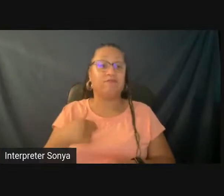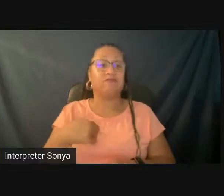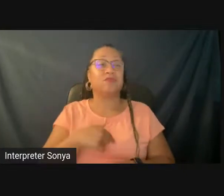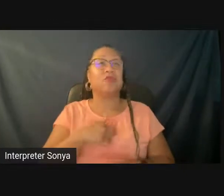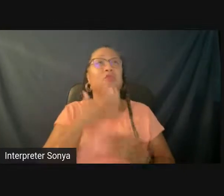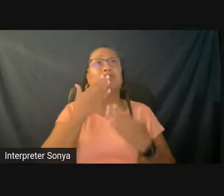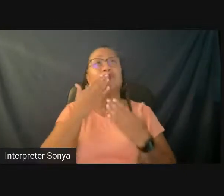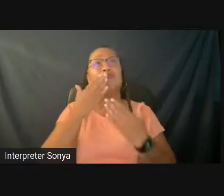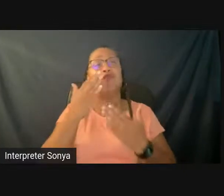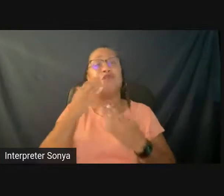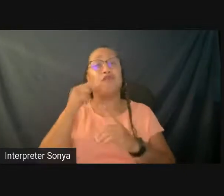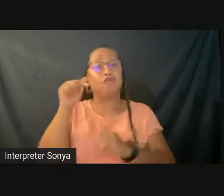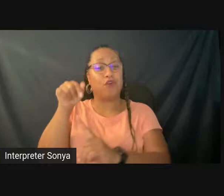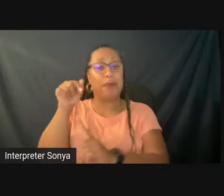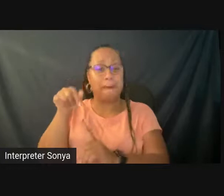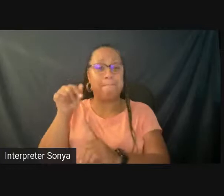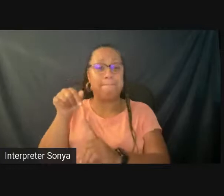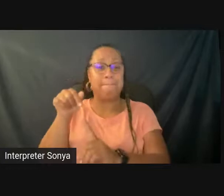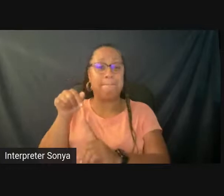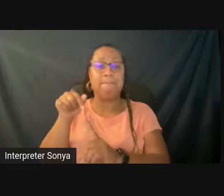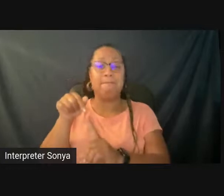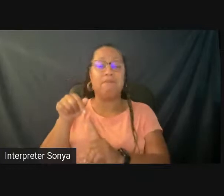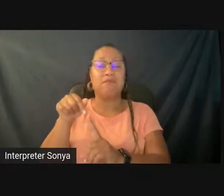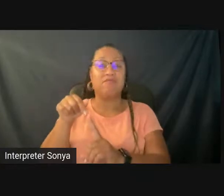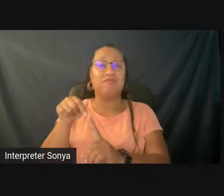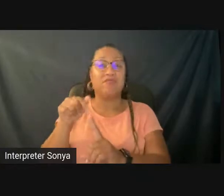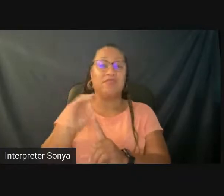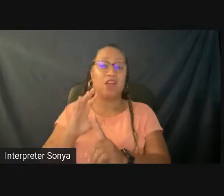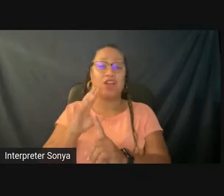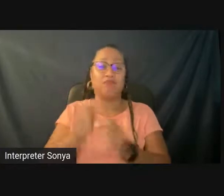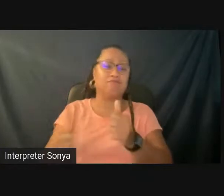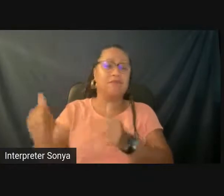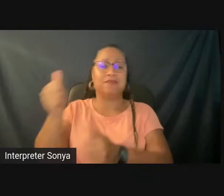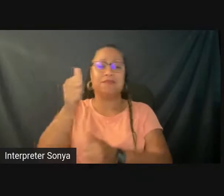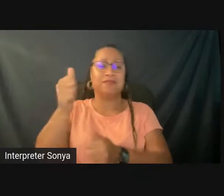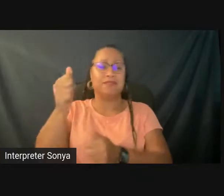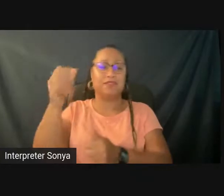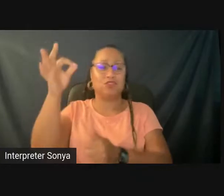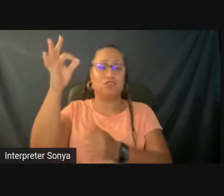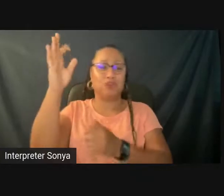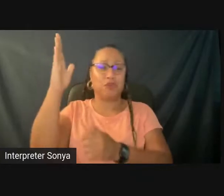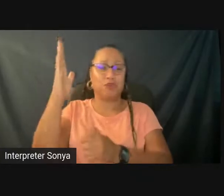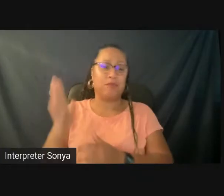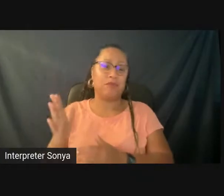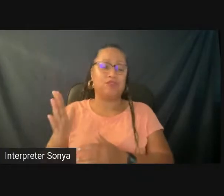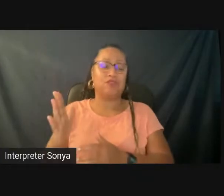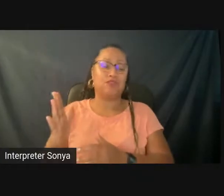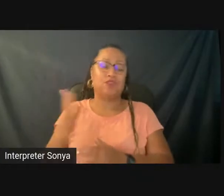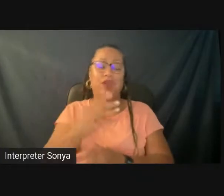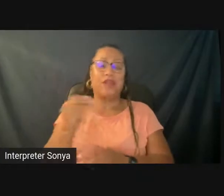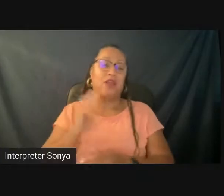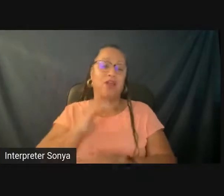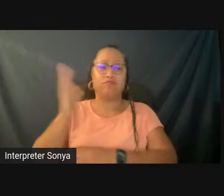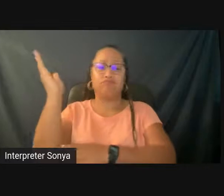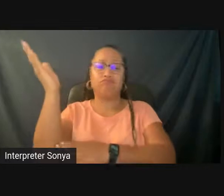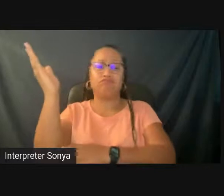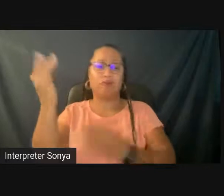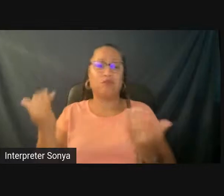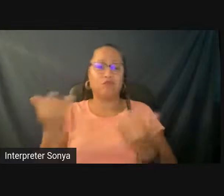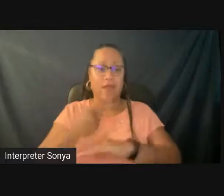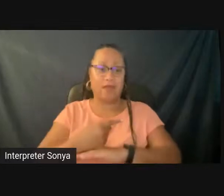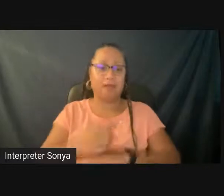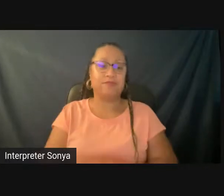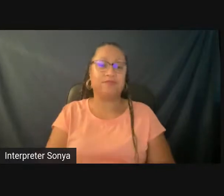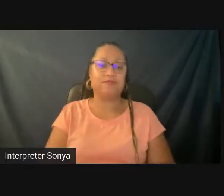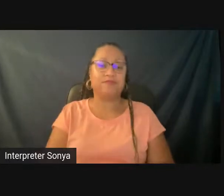Reverend Dr. Raymont Anderson as our senior minister and as our speaker today. And I